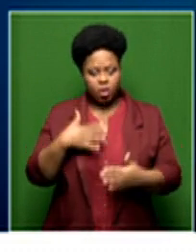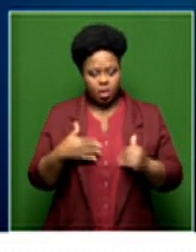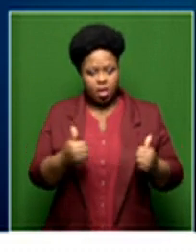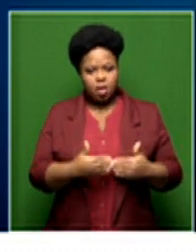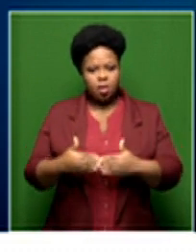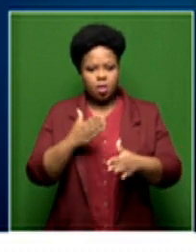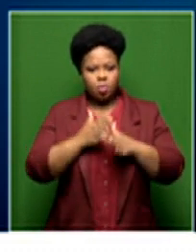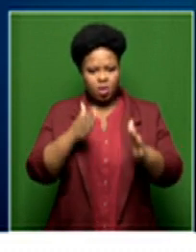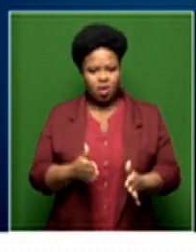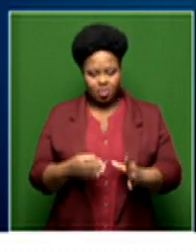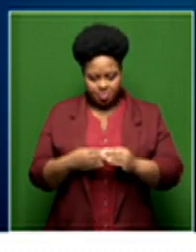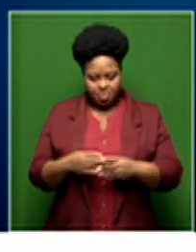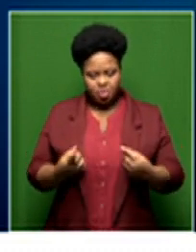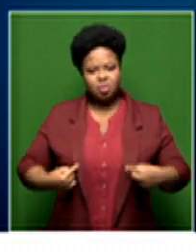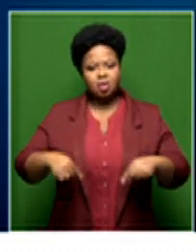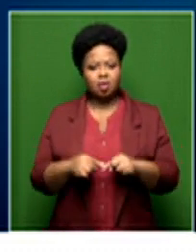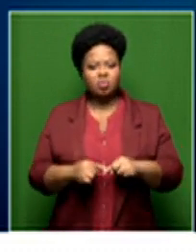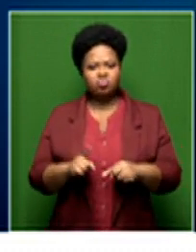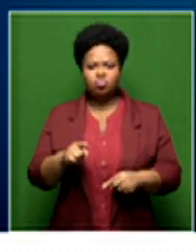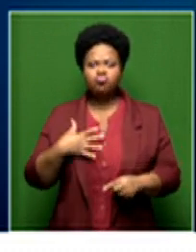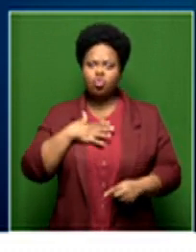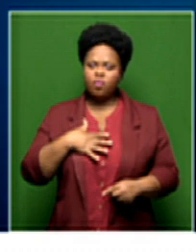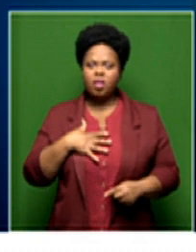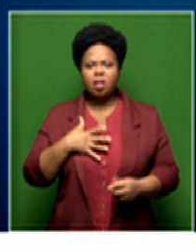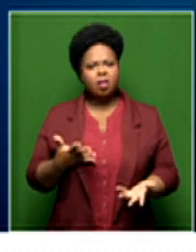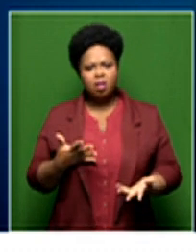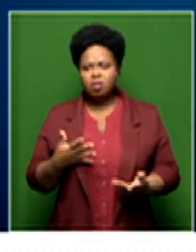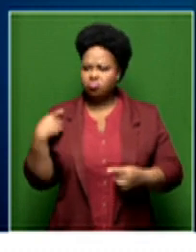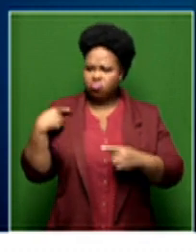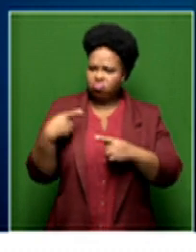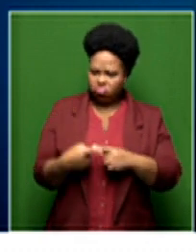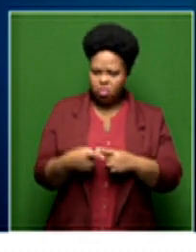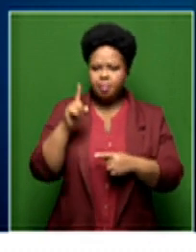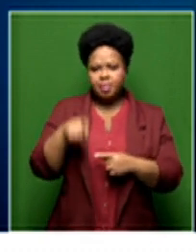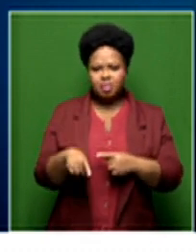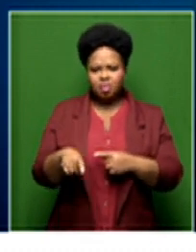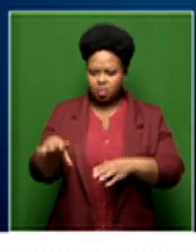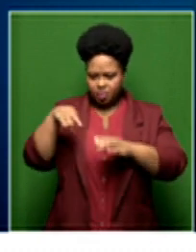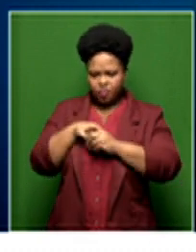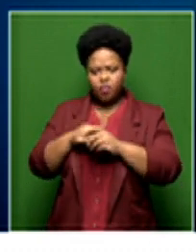who are our members. So we felt that from the beginning, we should have been involved